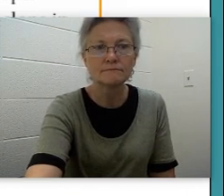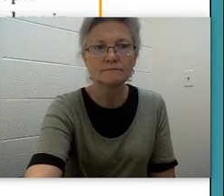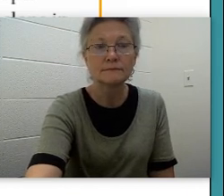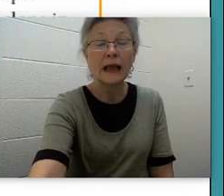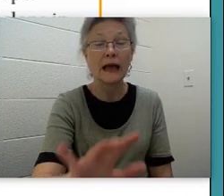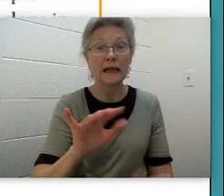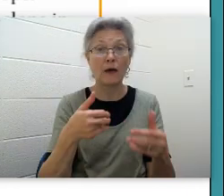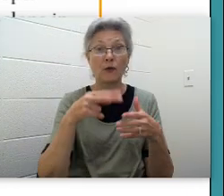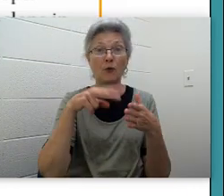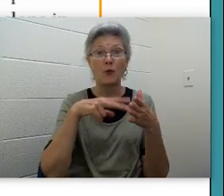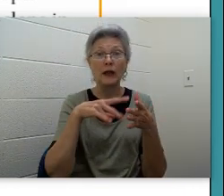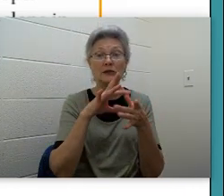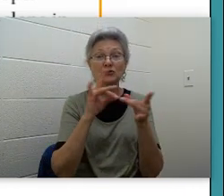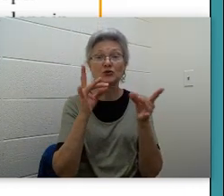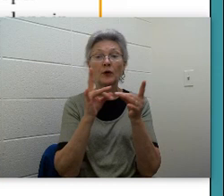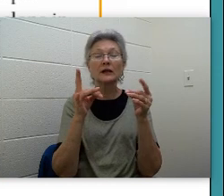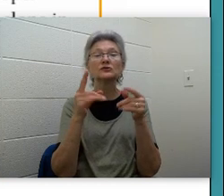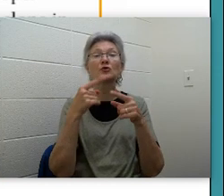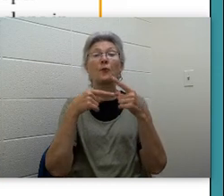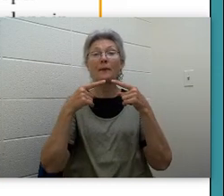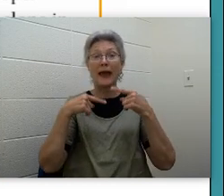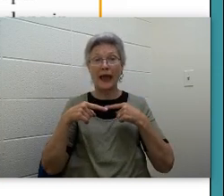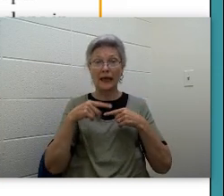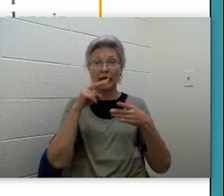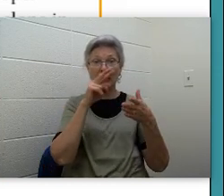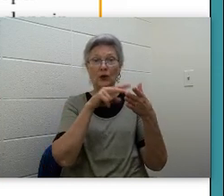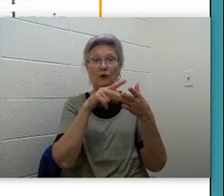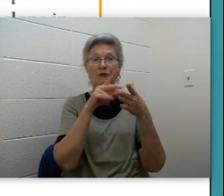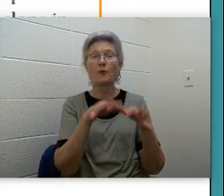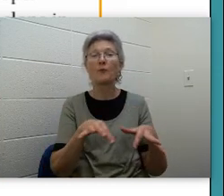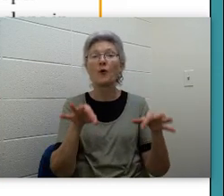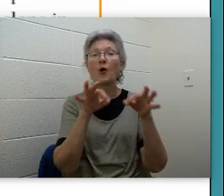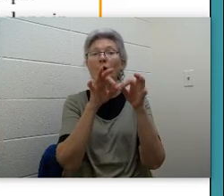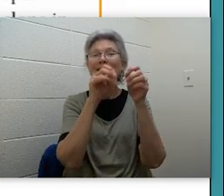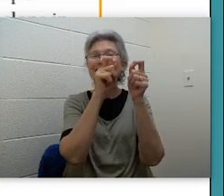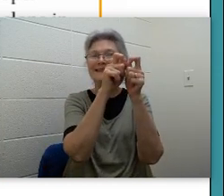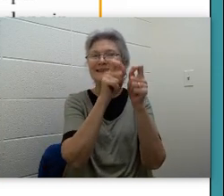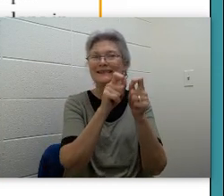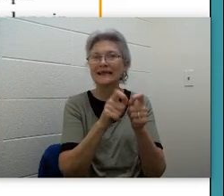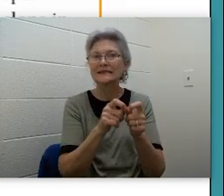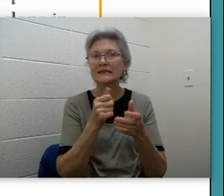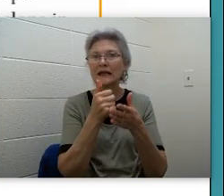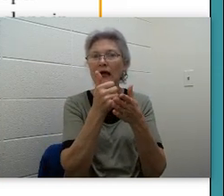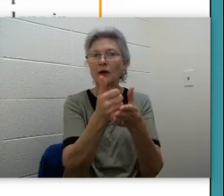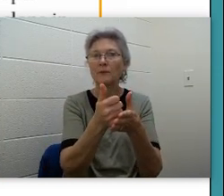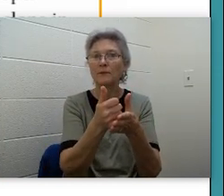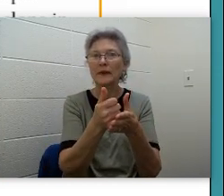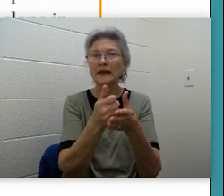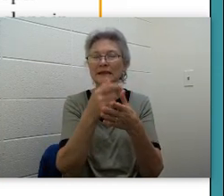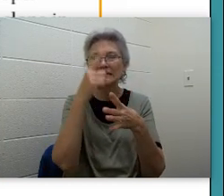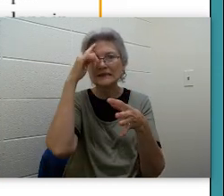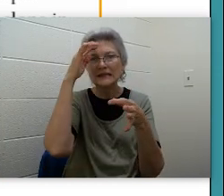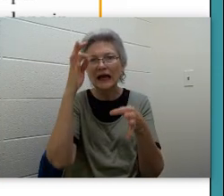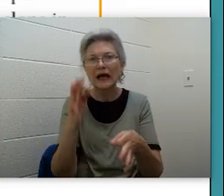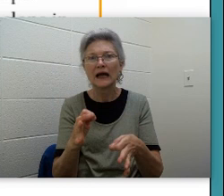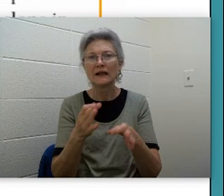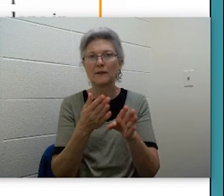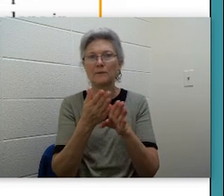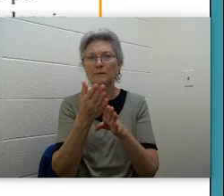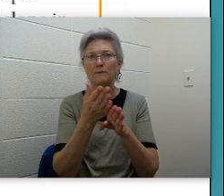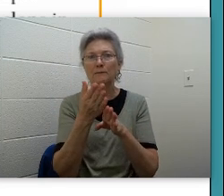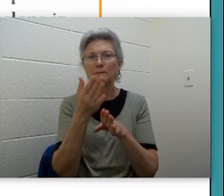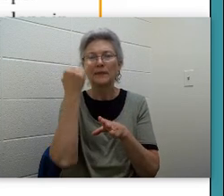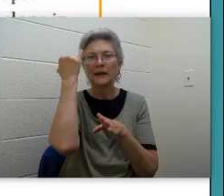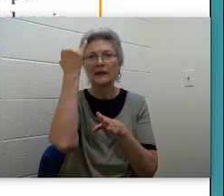Now that we've read our text, let's go back and look for key details to help me form a main idea.